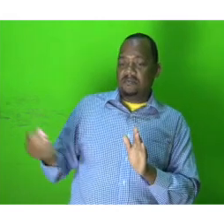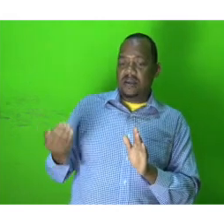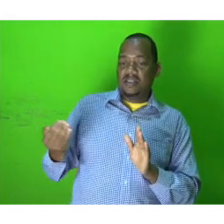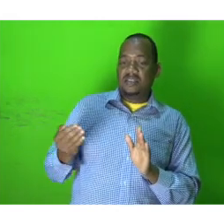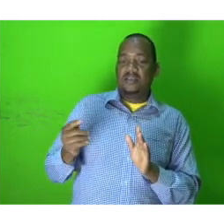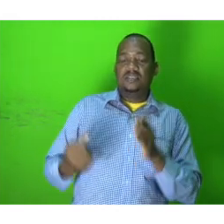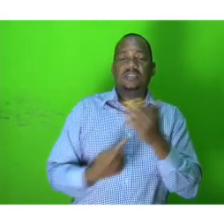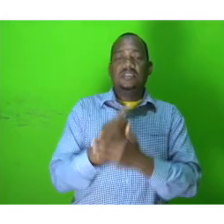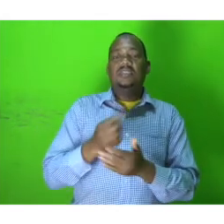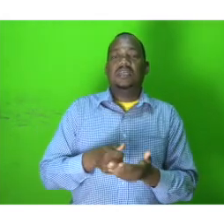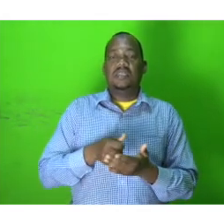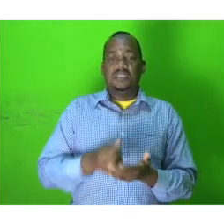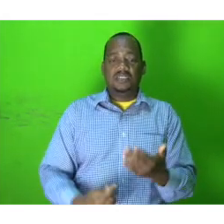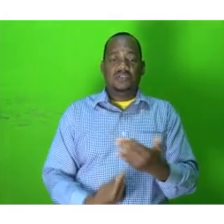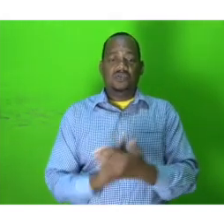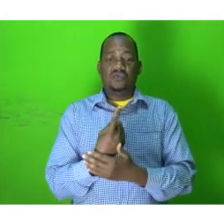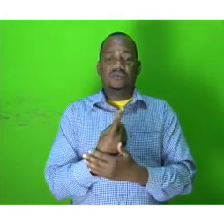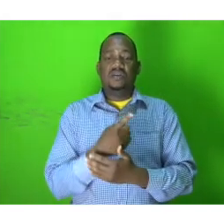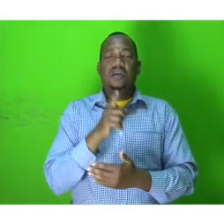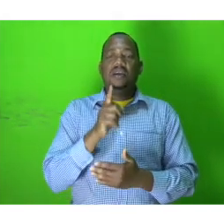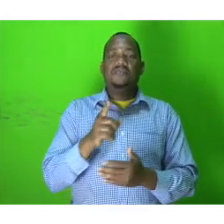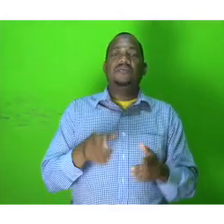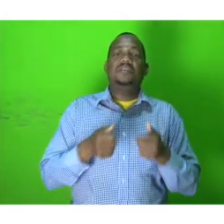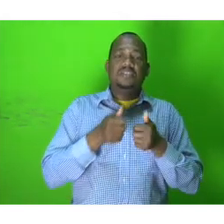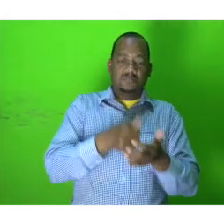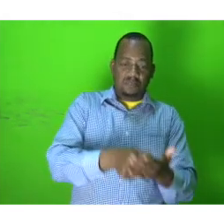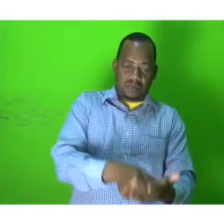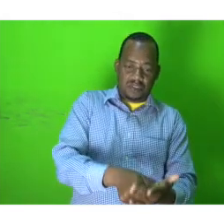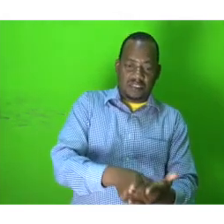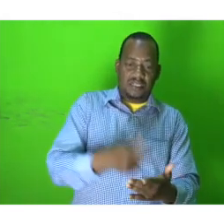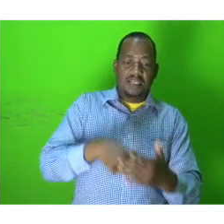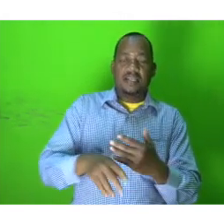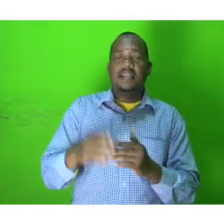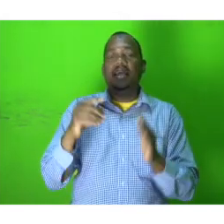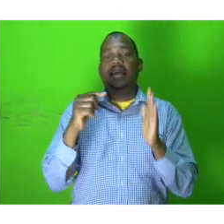drawn. If a post-dated check,